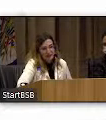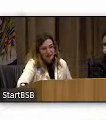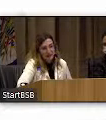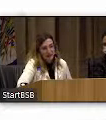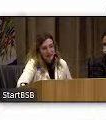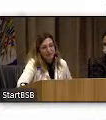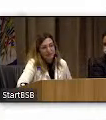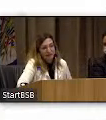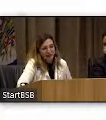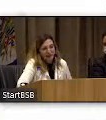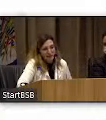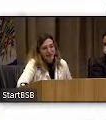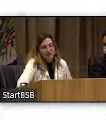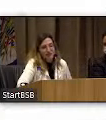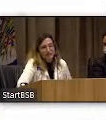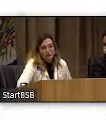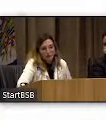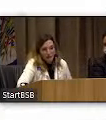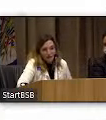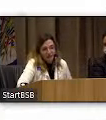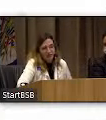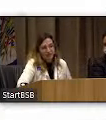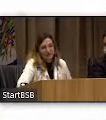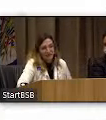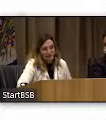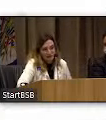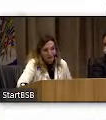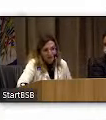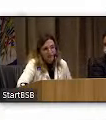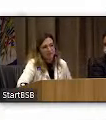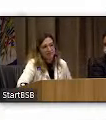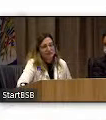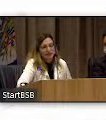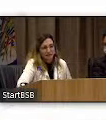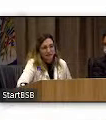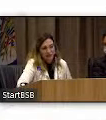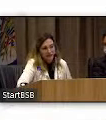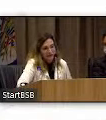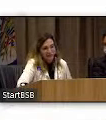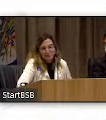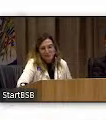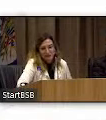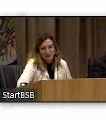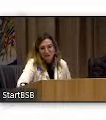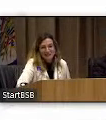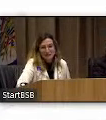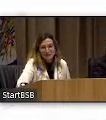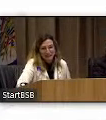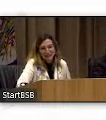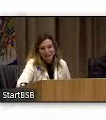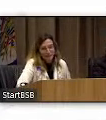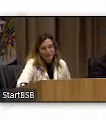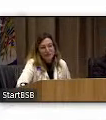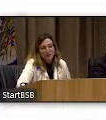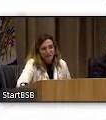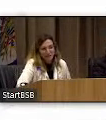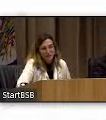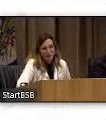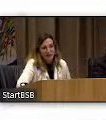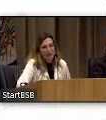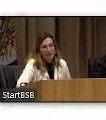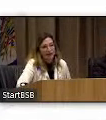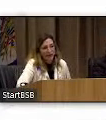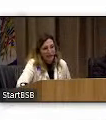basic assistance, and we try to educate, we try to